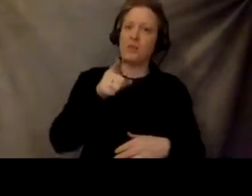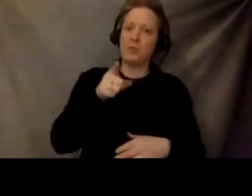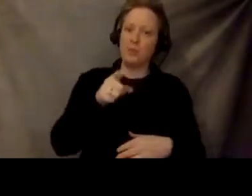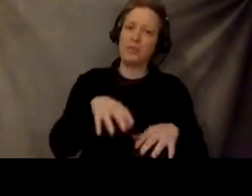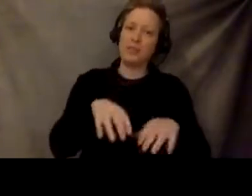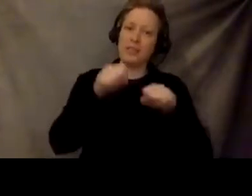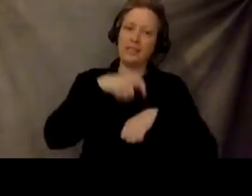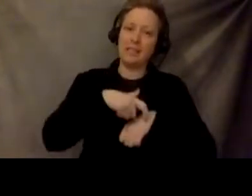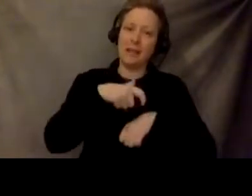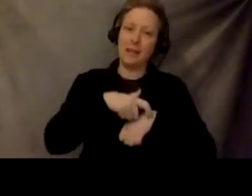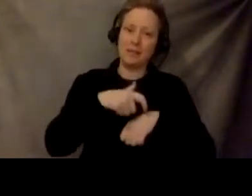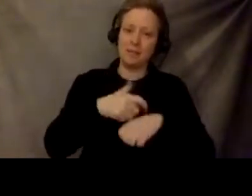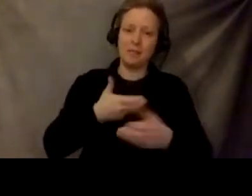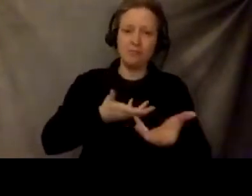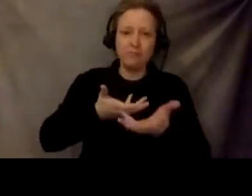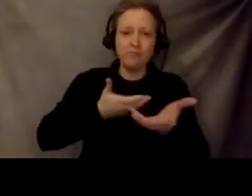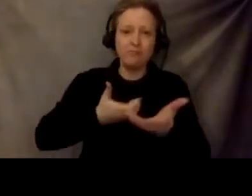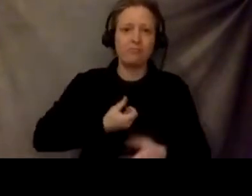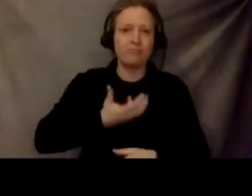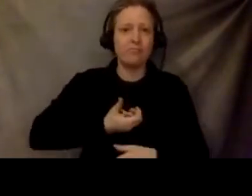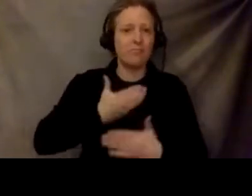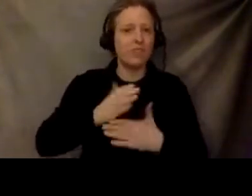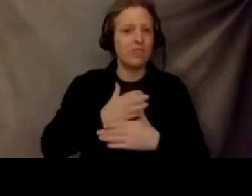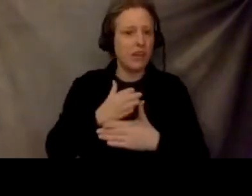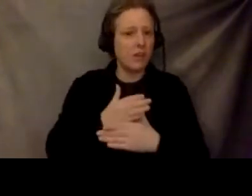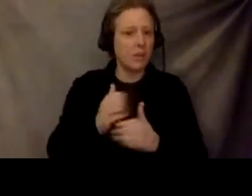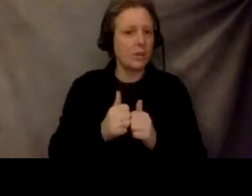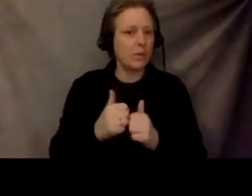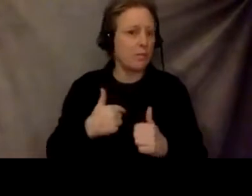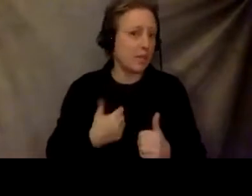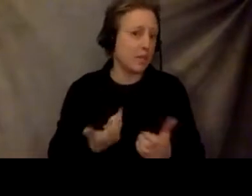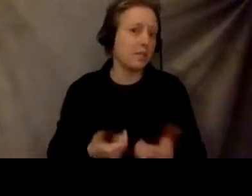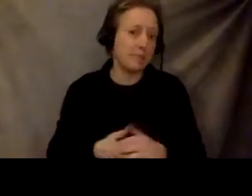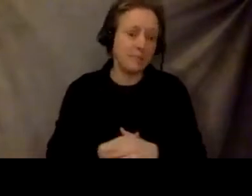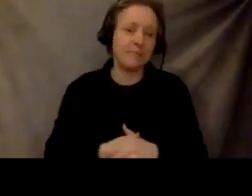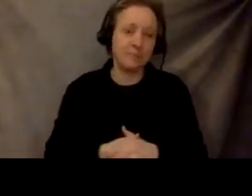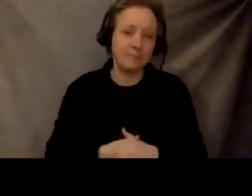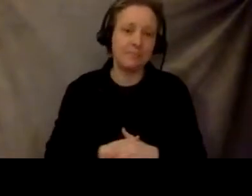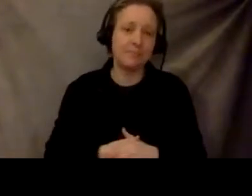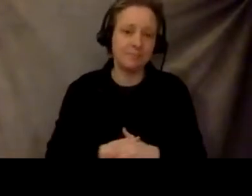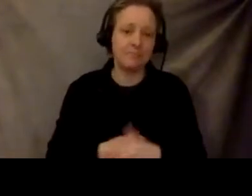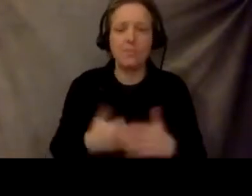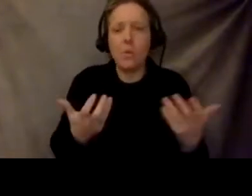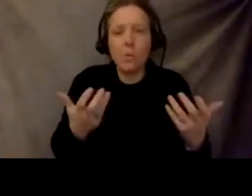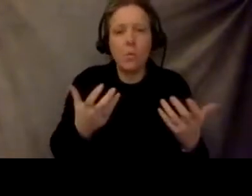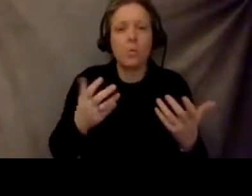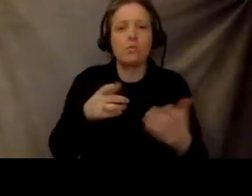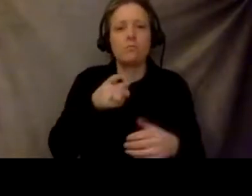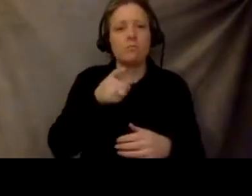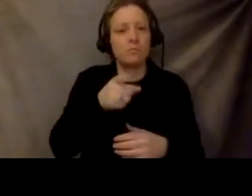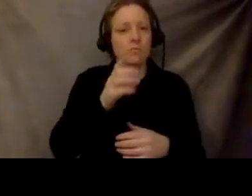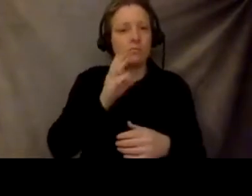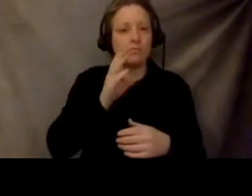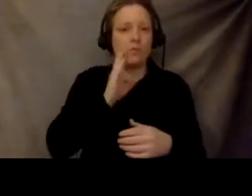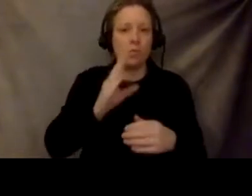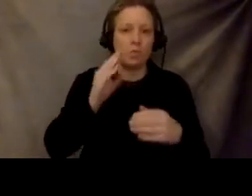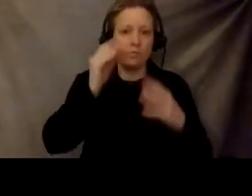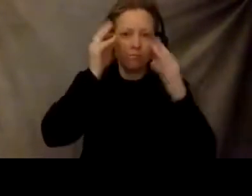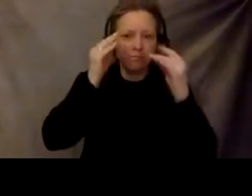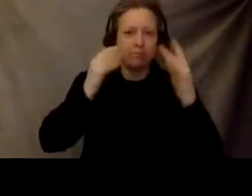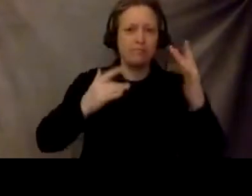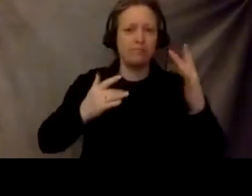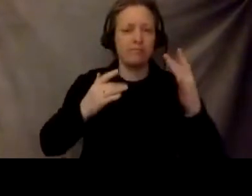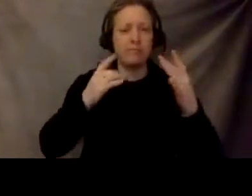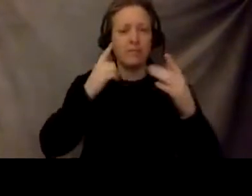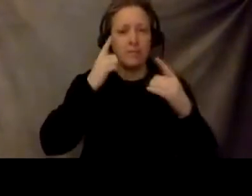time to, you know, share with me, you know, the things that are being considered. Yeah, I've not. We've heard